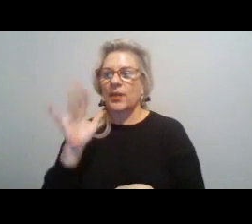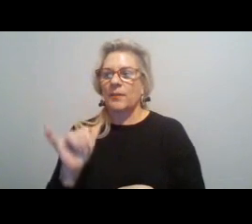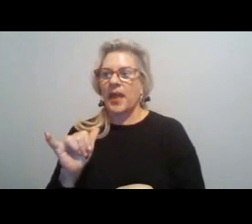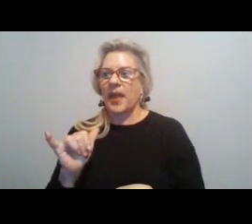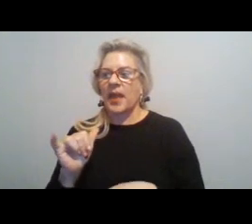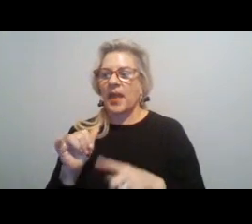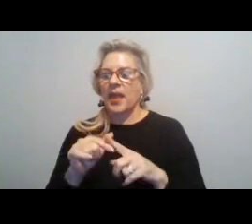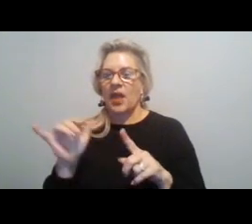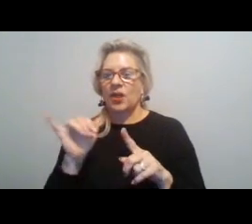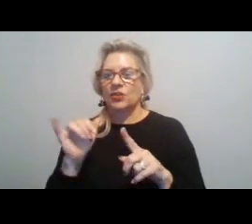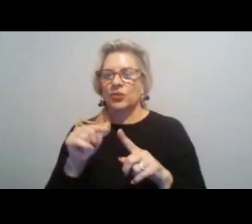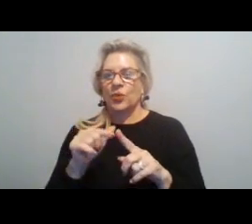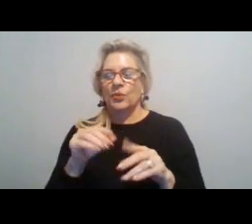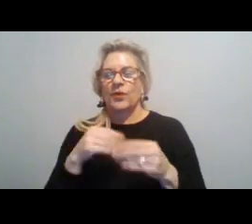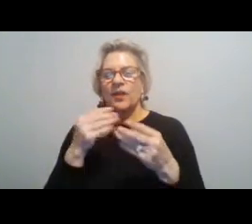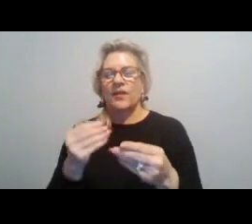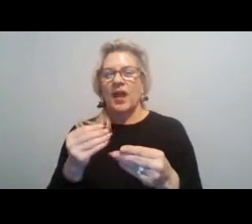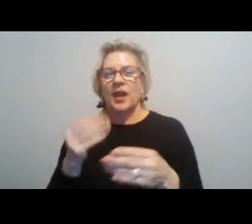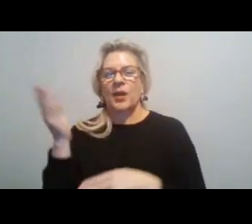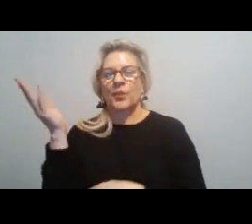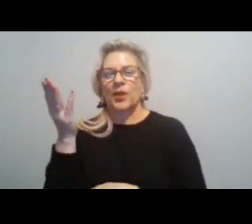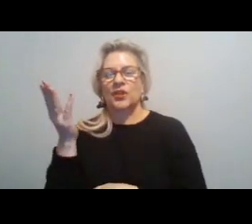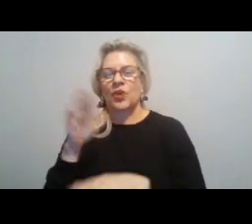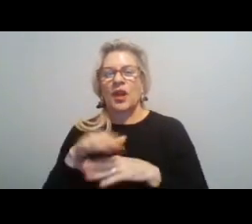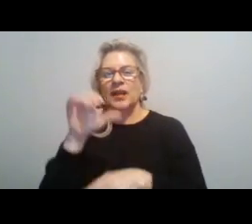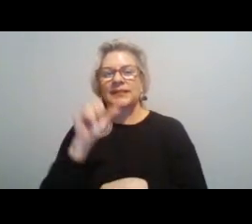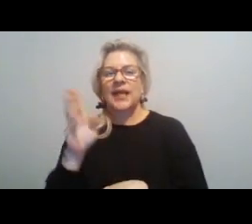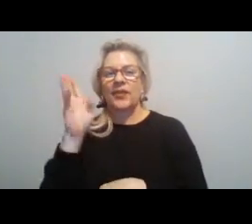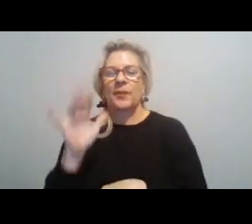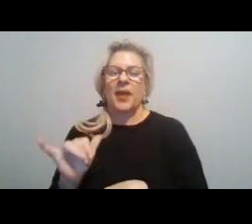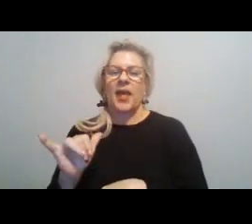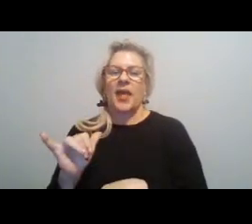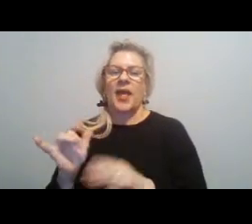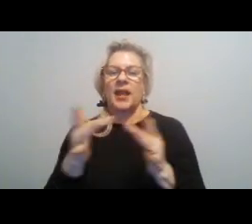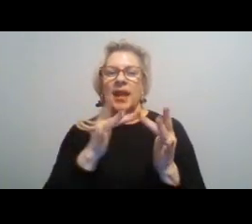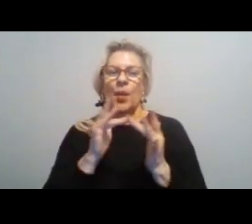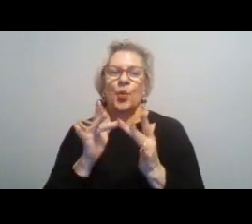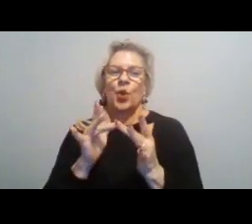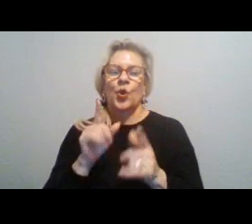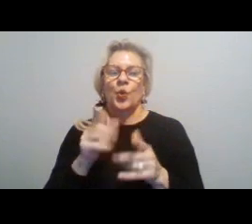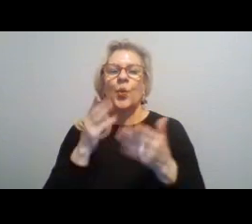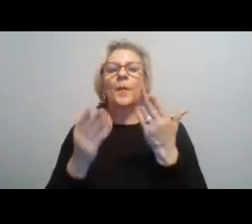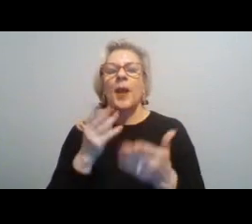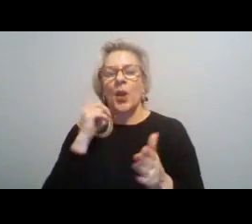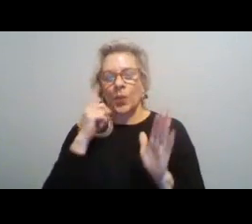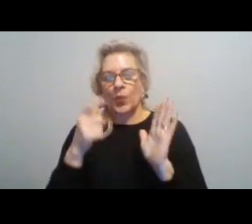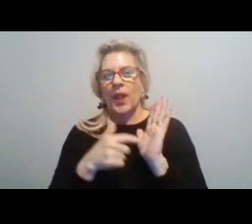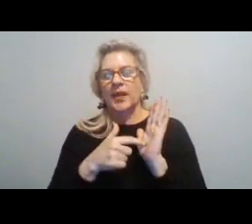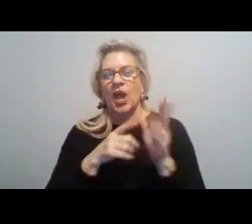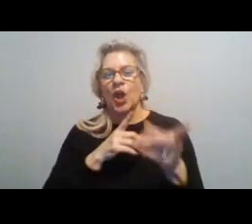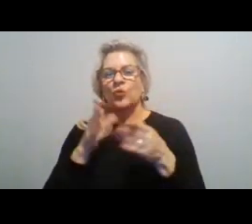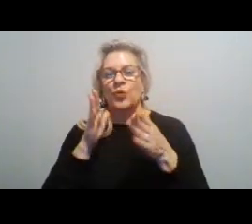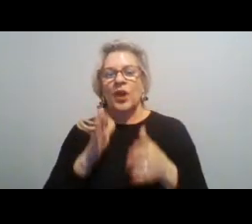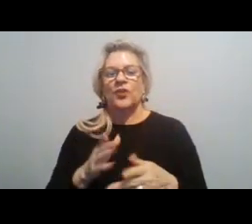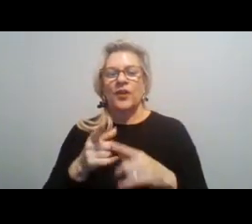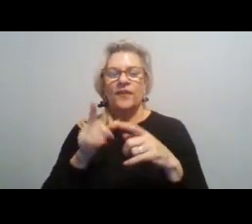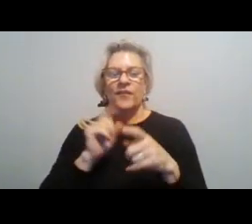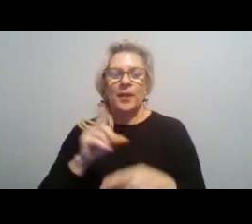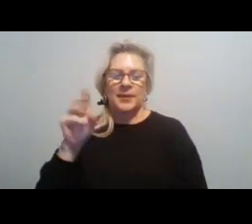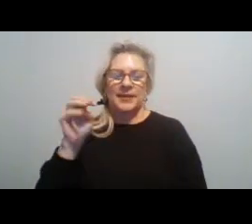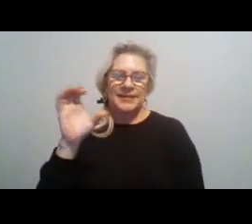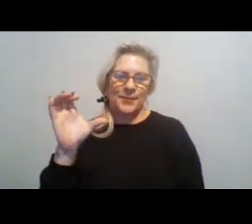Governments, will provide a presentation on the South Bay Local Travel Network. You may recognize Director Bacharach from the November